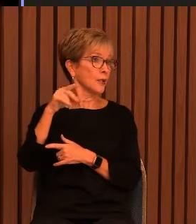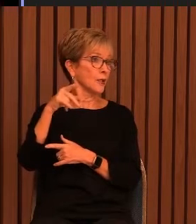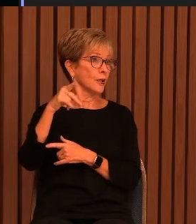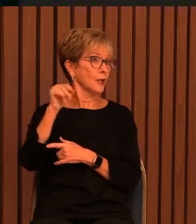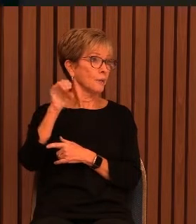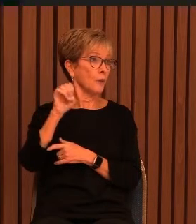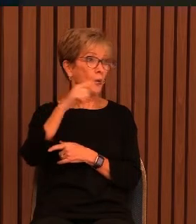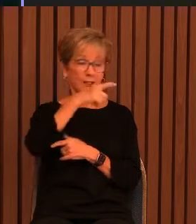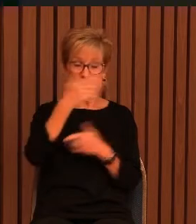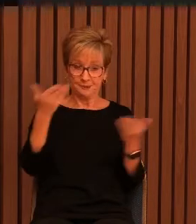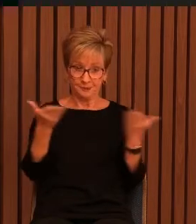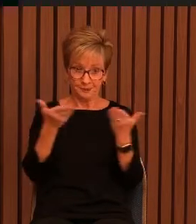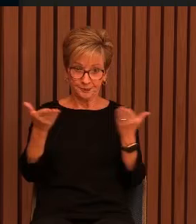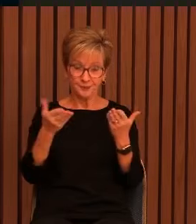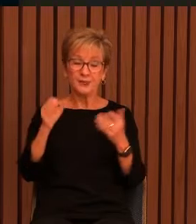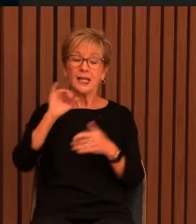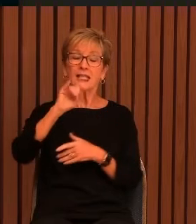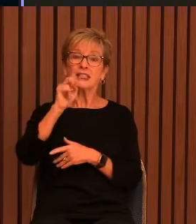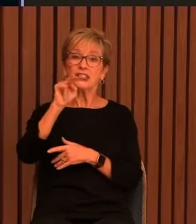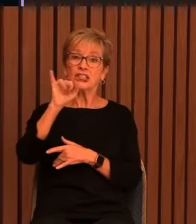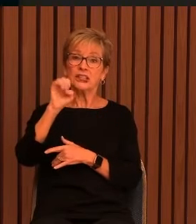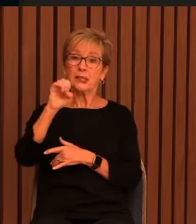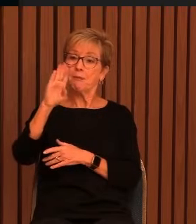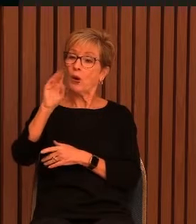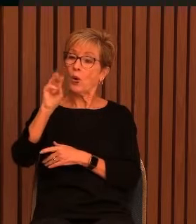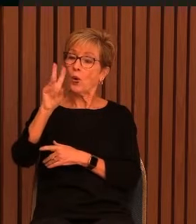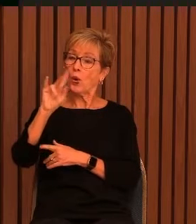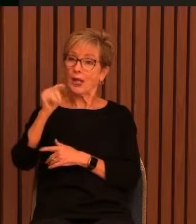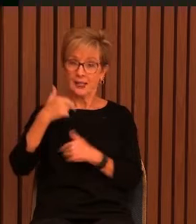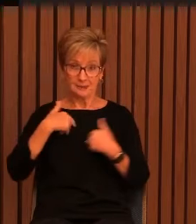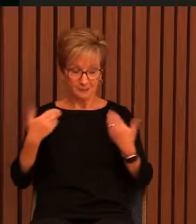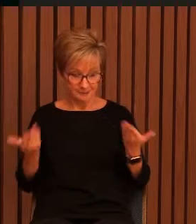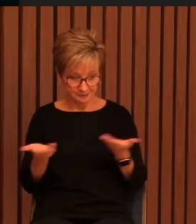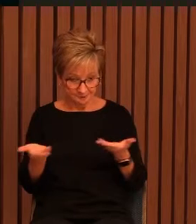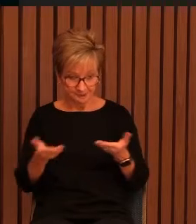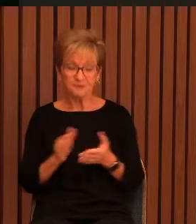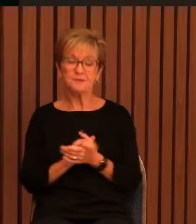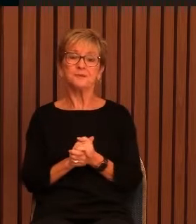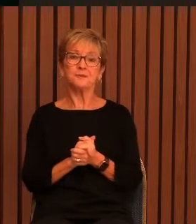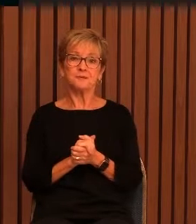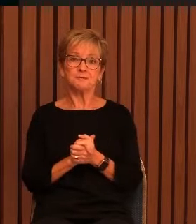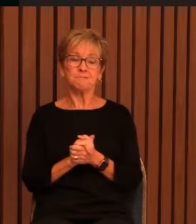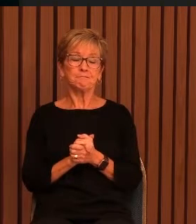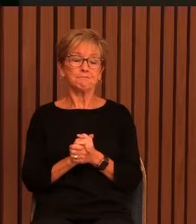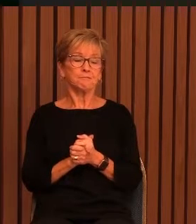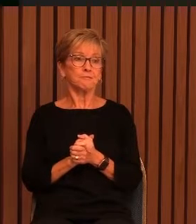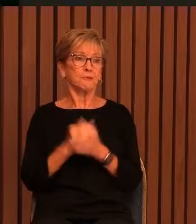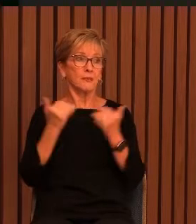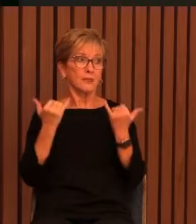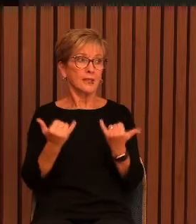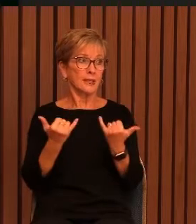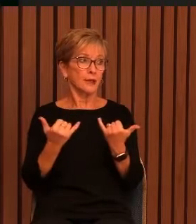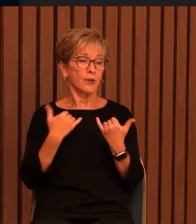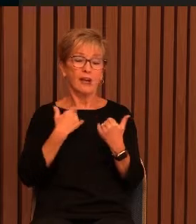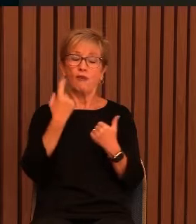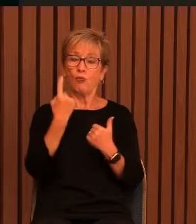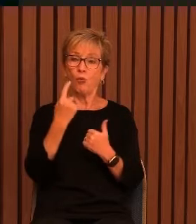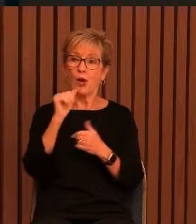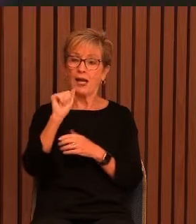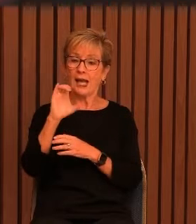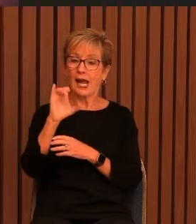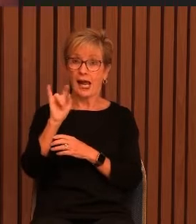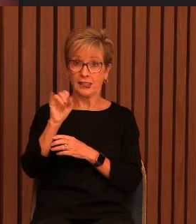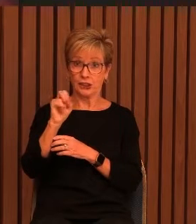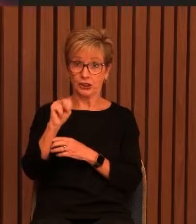here. And Jamie Bowling. Jamie Bowling, I'm here. All right. We have one action